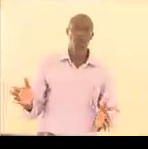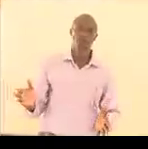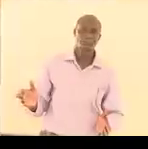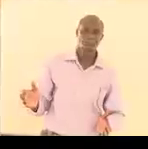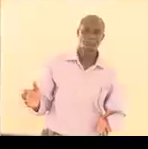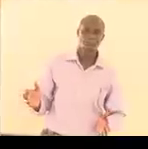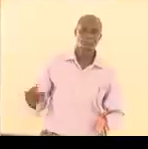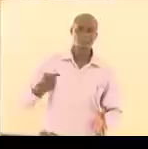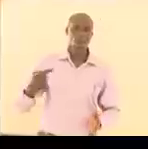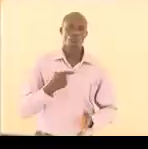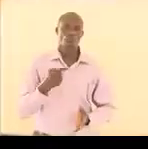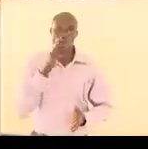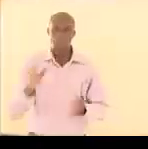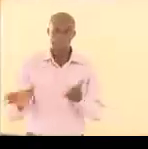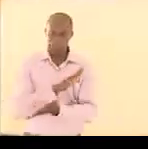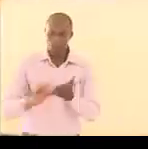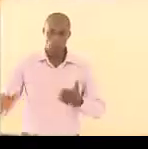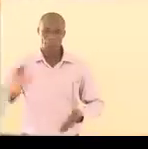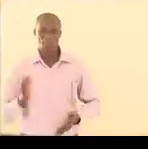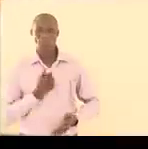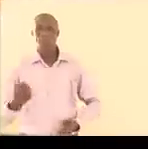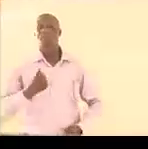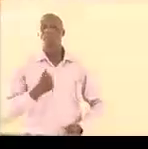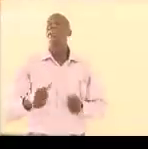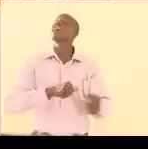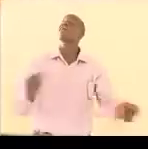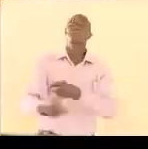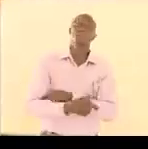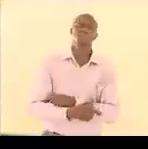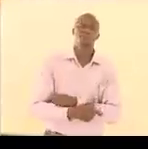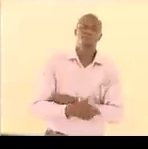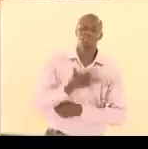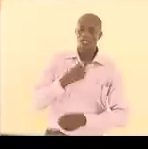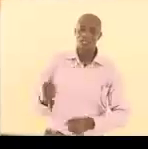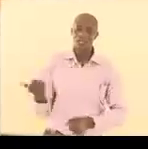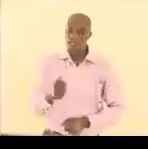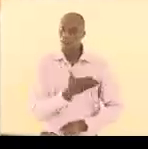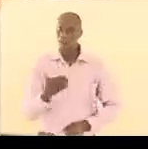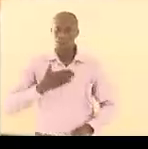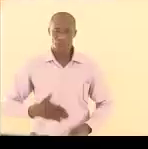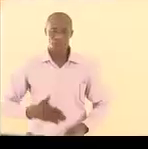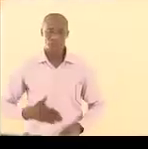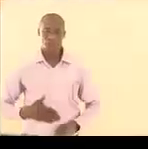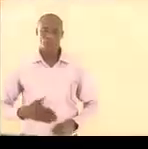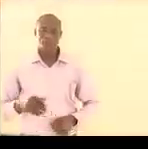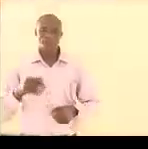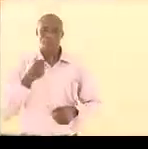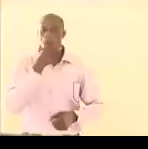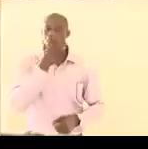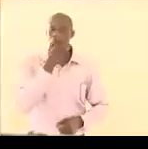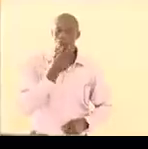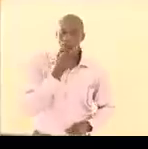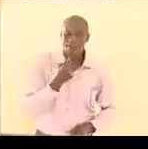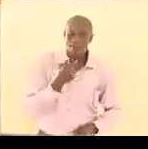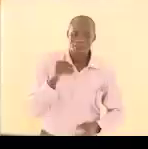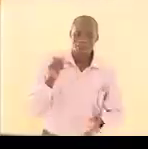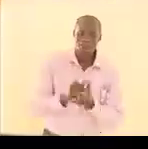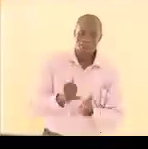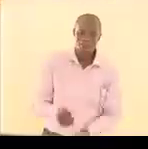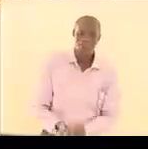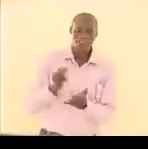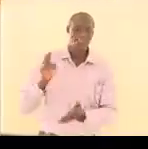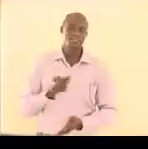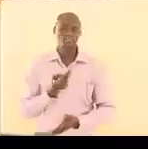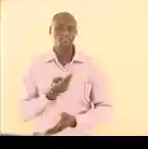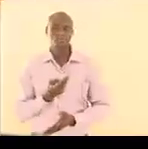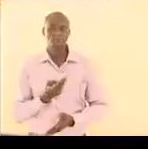life too much, we are destroying ourselves every day. And anybody who can pretend to be able to help us keep